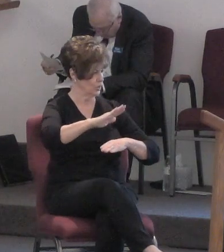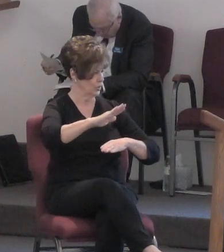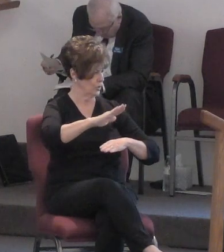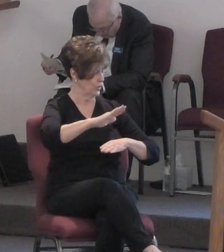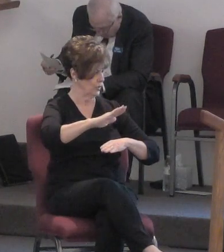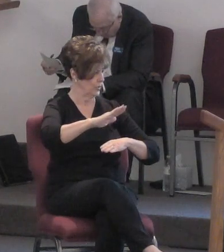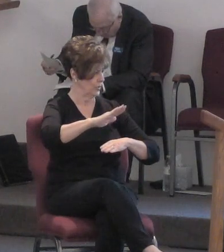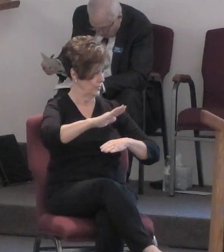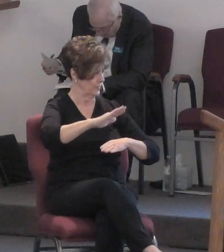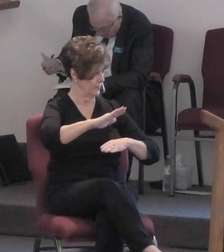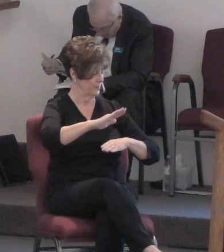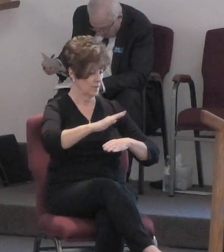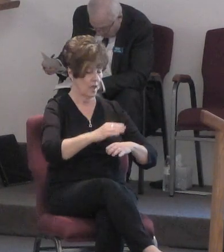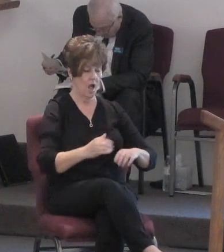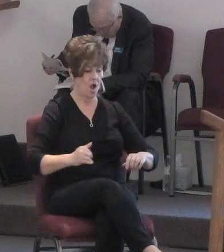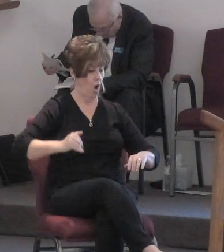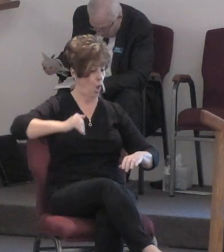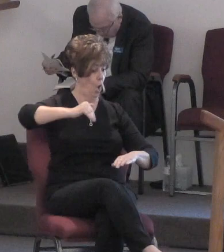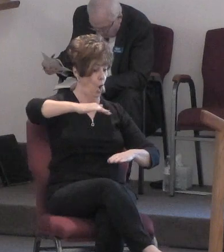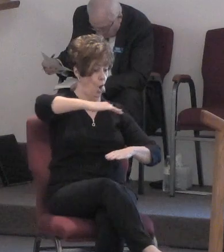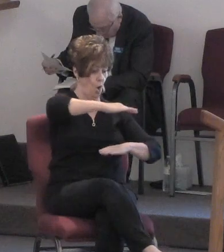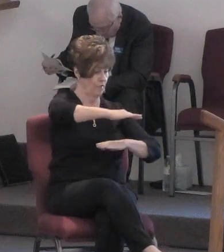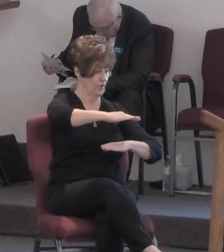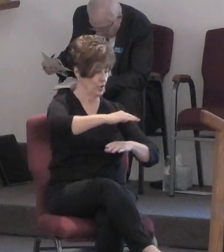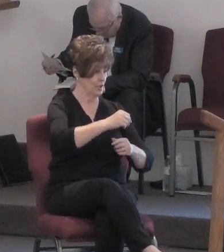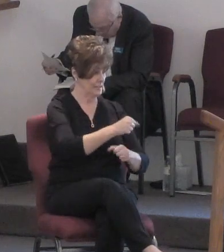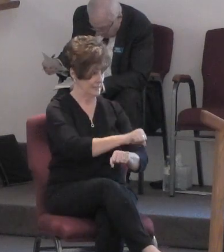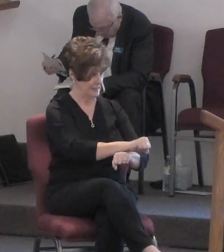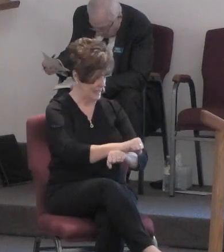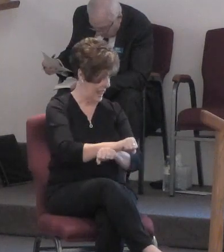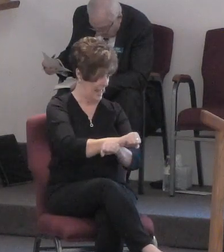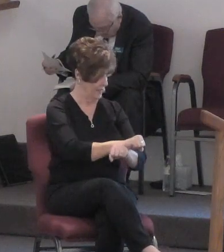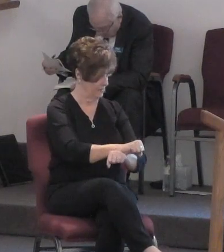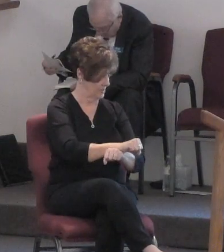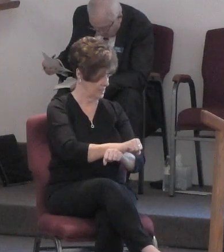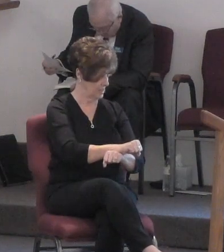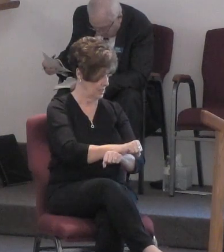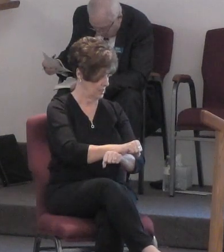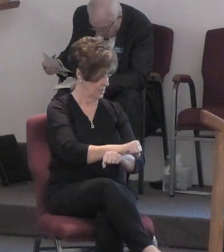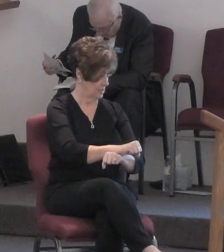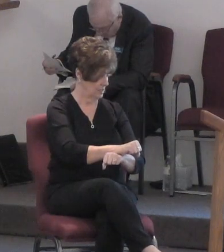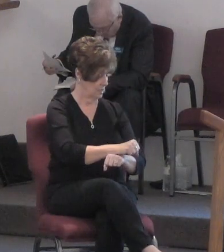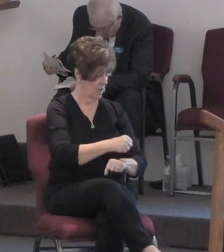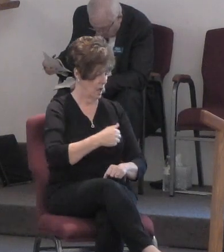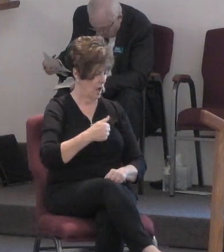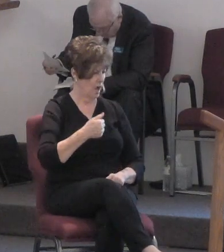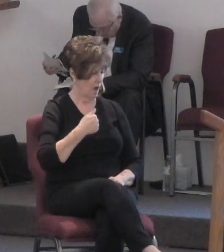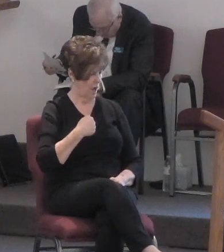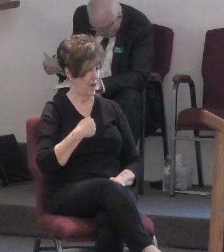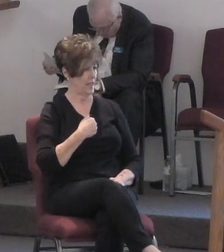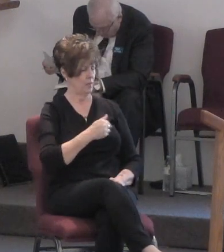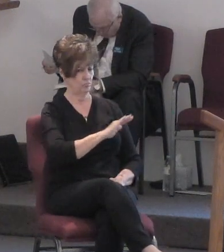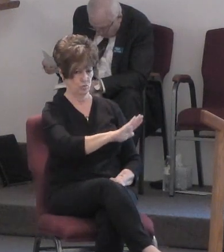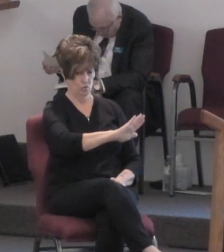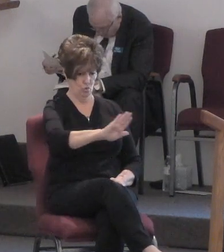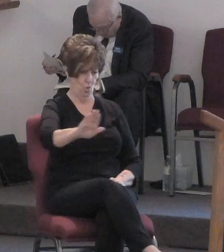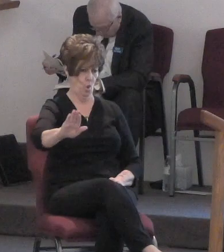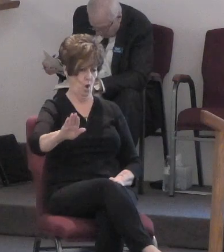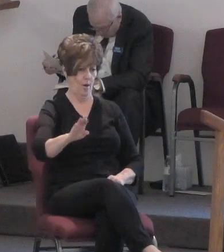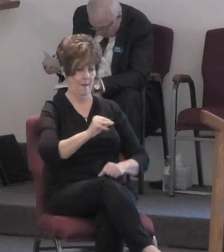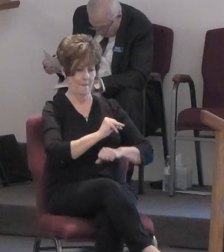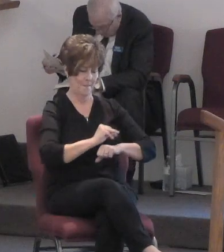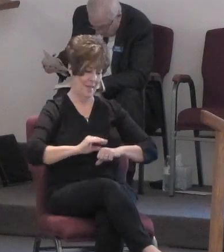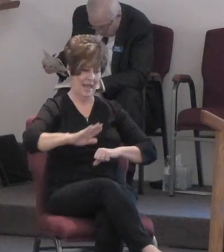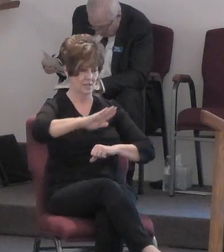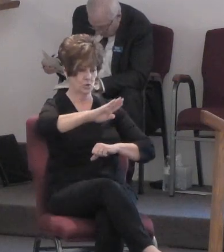slaves. He says, I am your teacher. I am your master. I am over you.